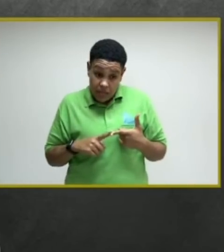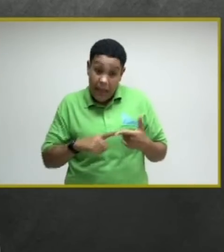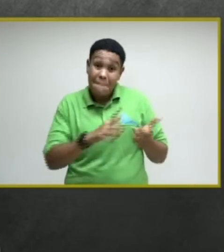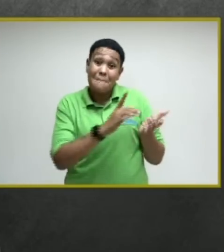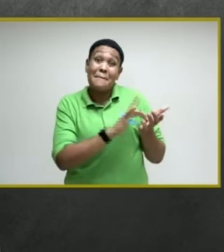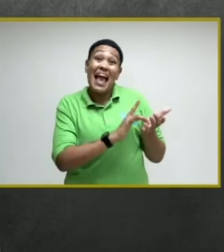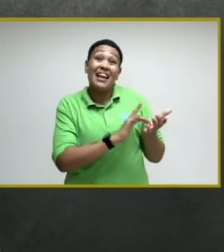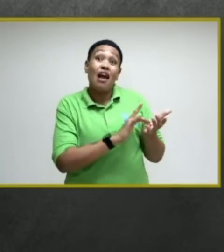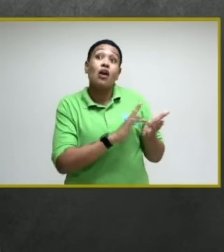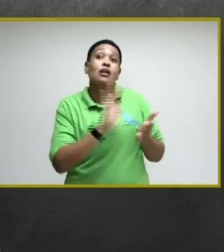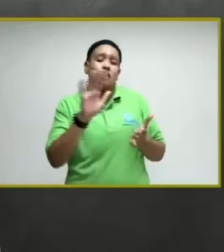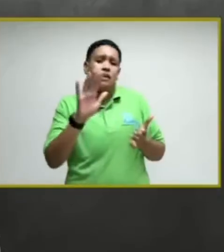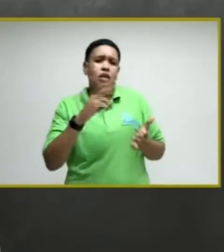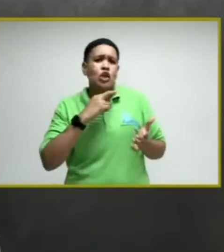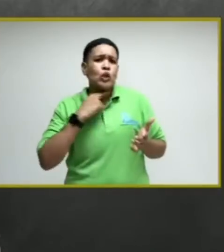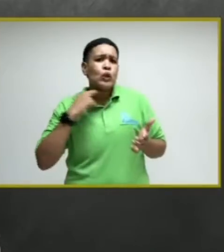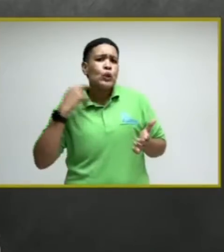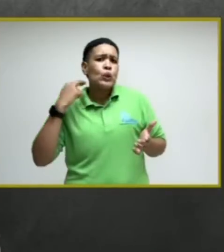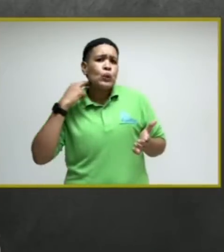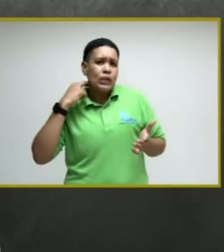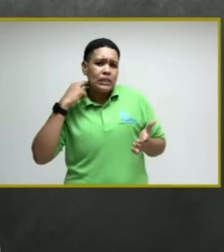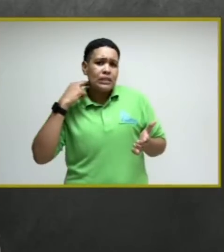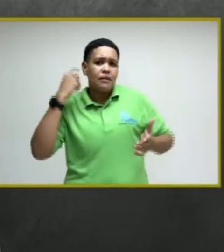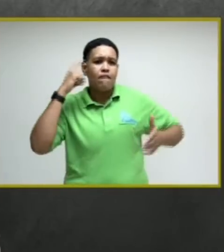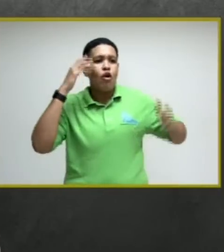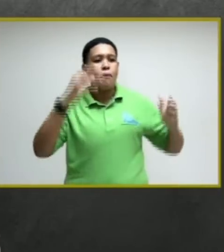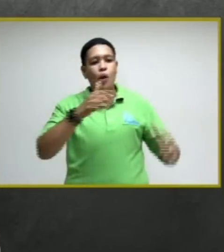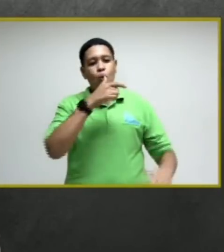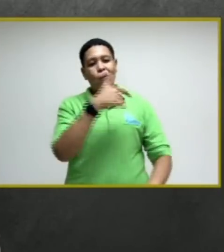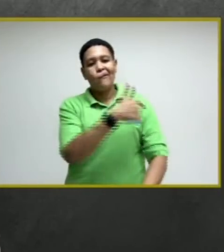unvaccinated? And how so, if yes?